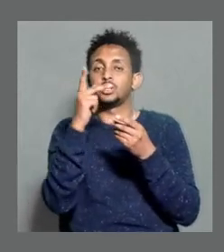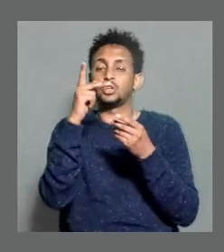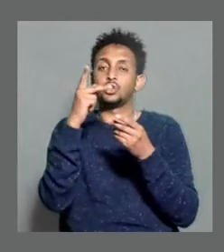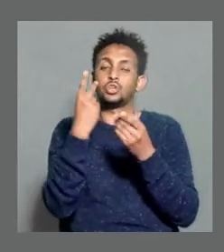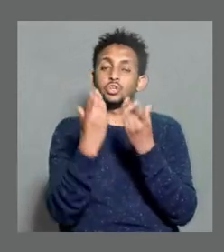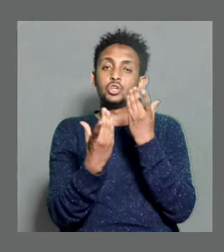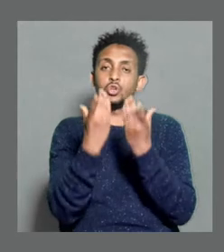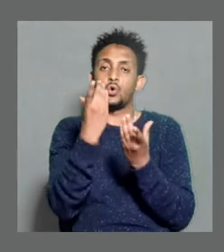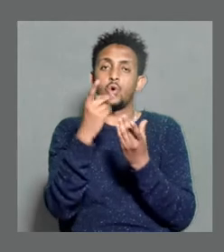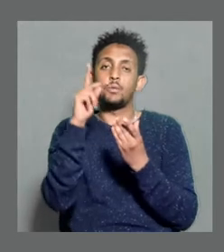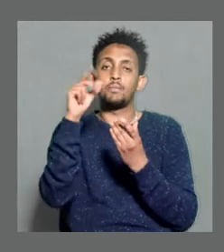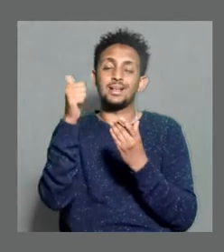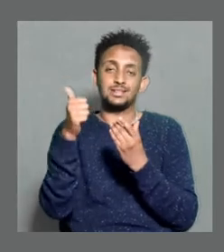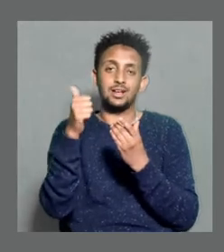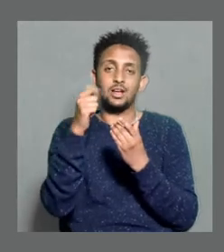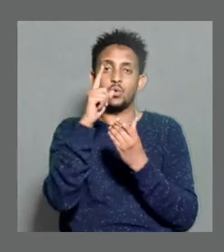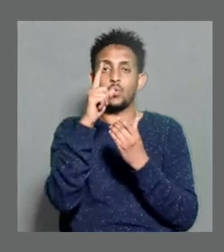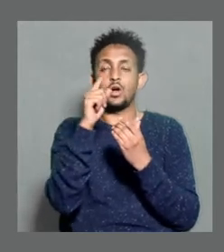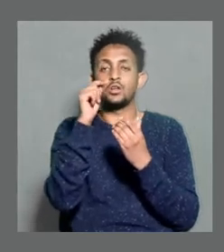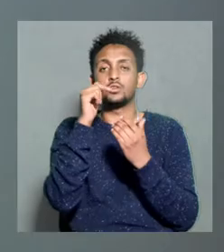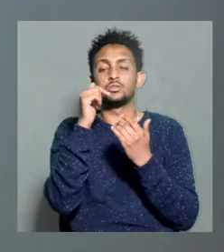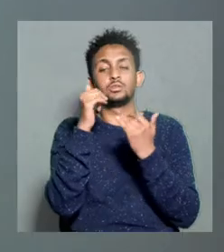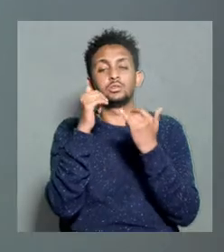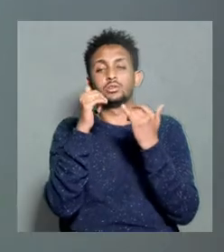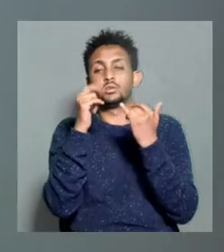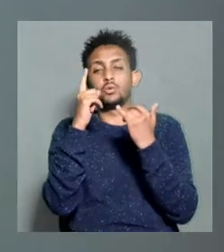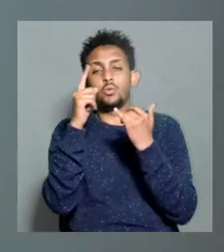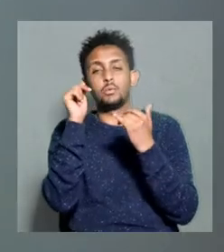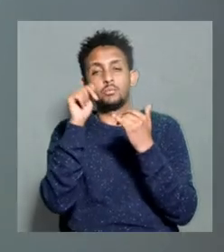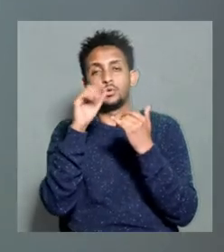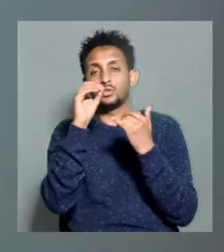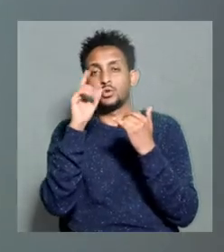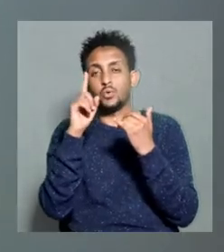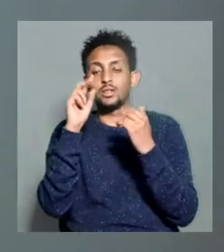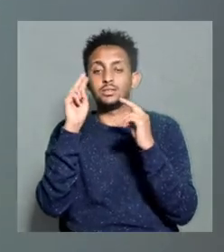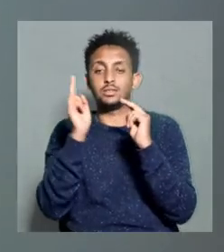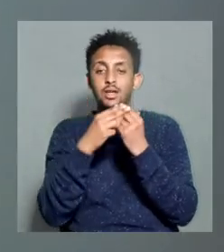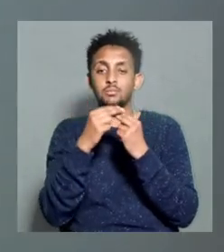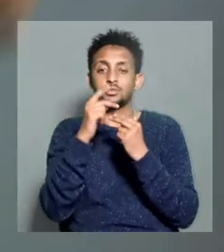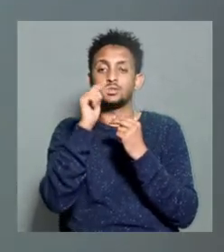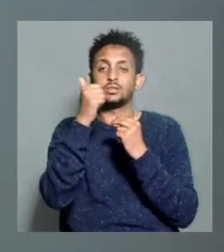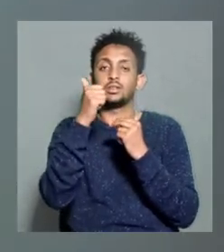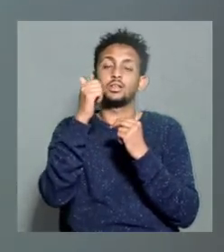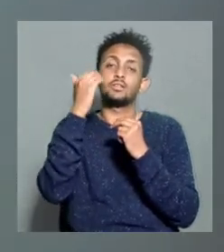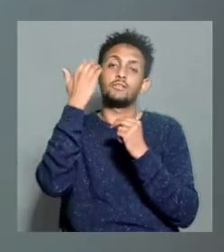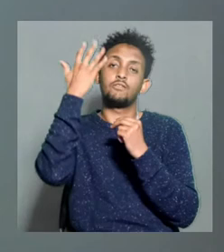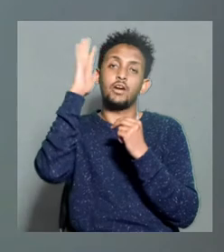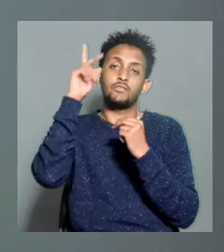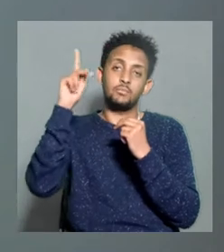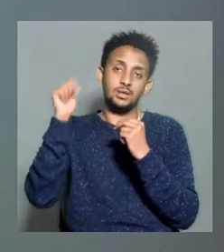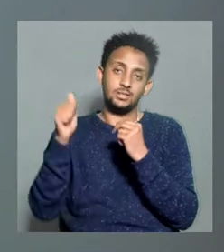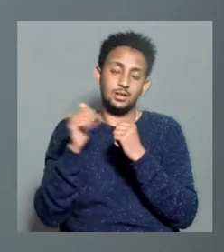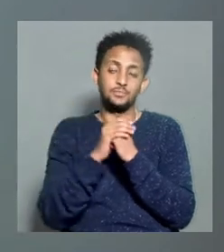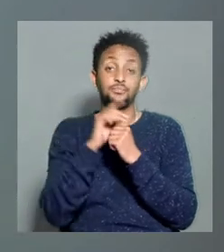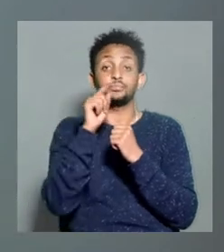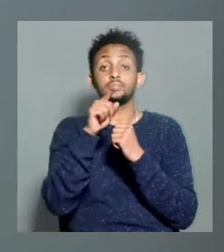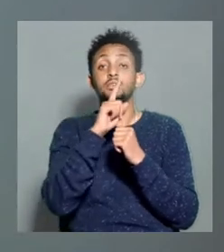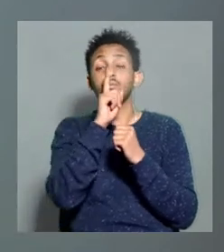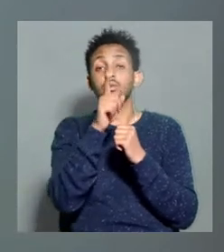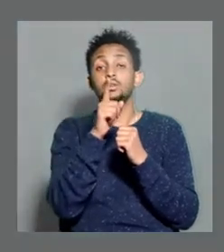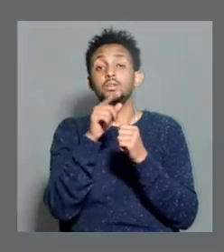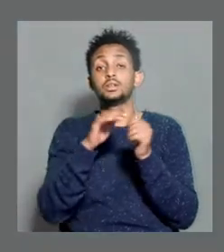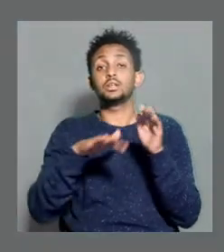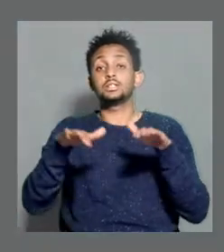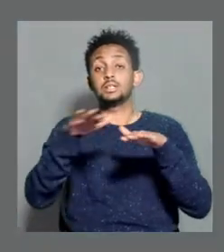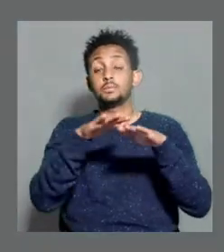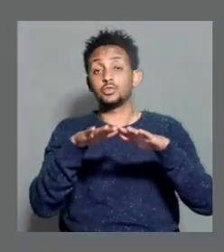or 1.01 times 10 to the power of 5 Pascal. The absolute pressure at the